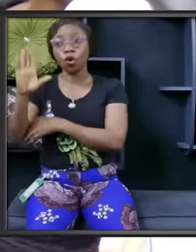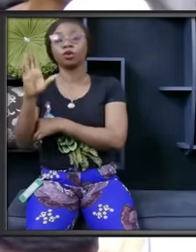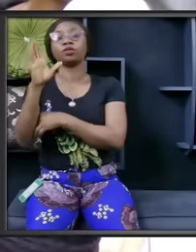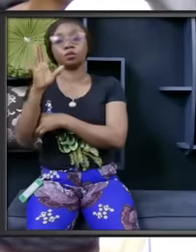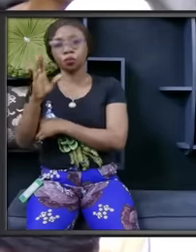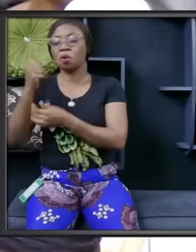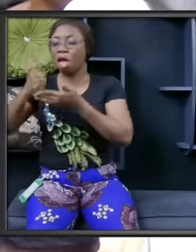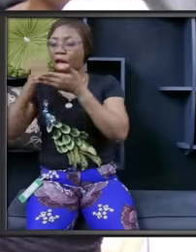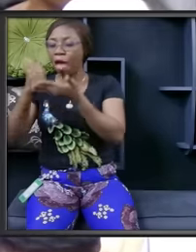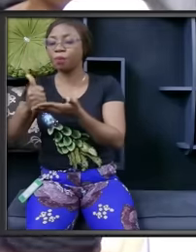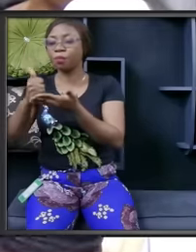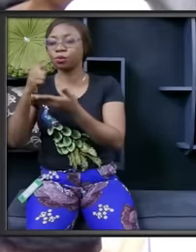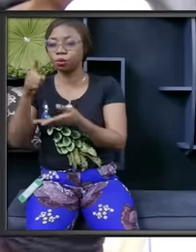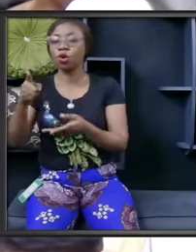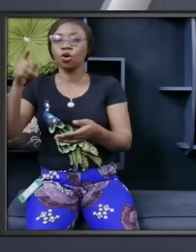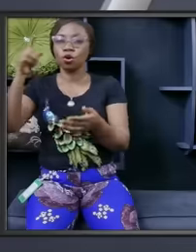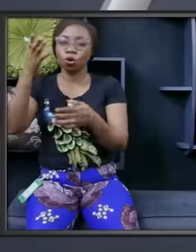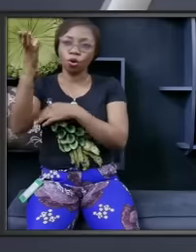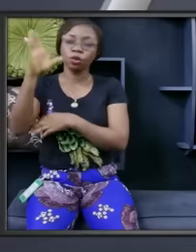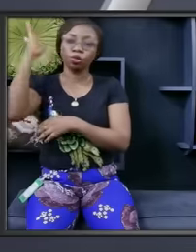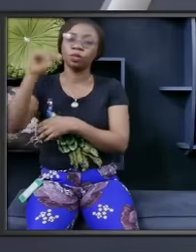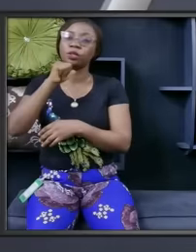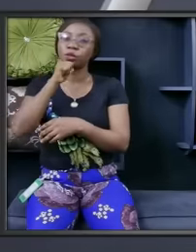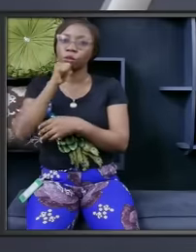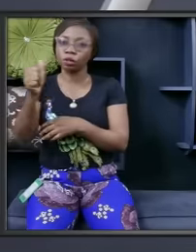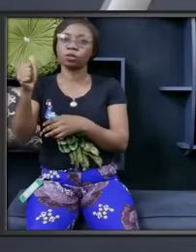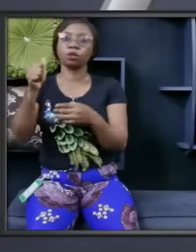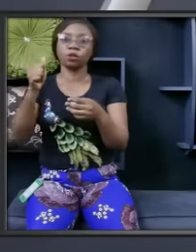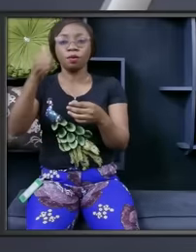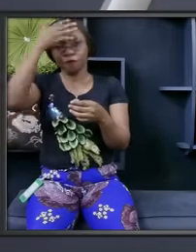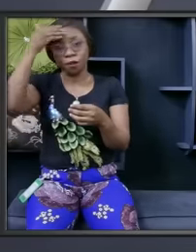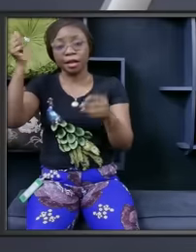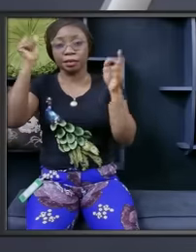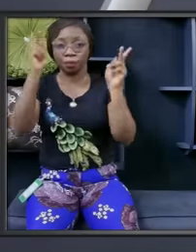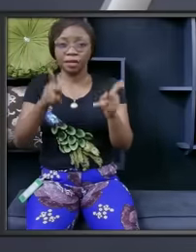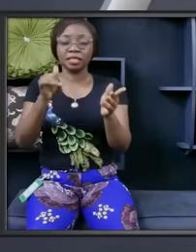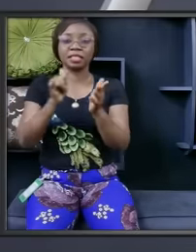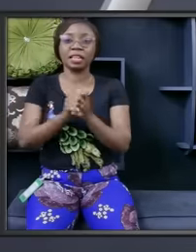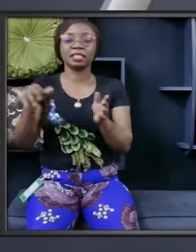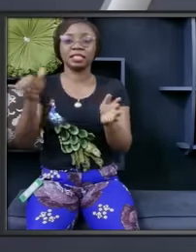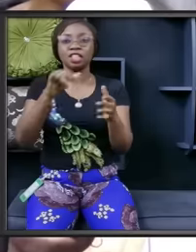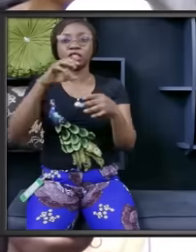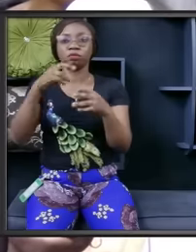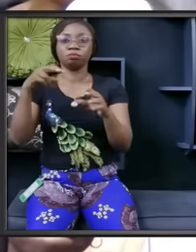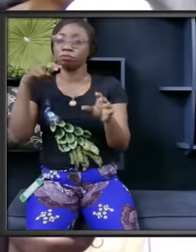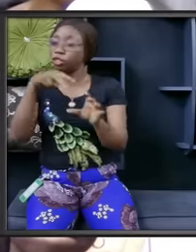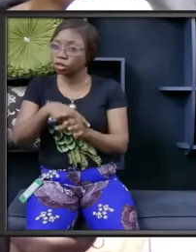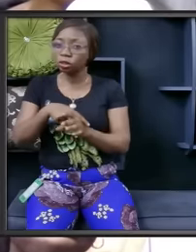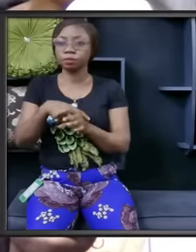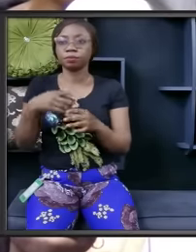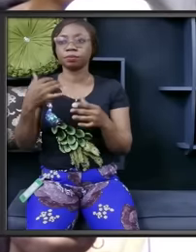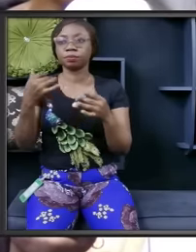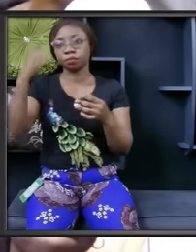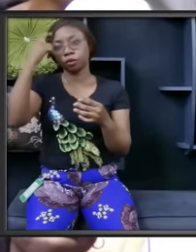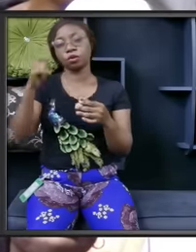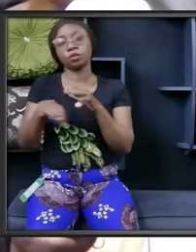forsake person where they cheat. Yes, sir. Because in don't stop. You know the agree make I put my